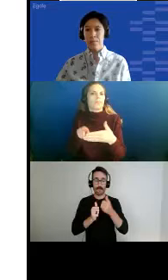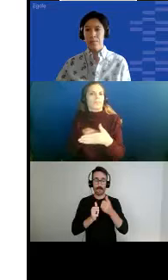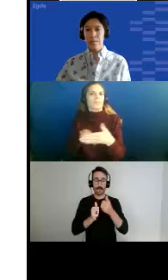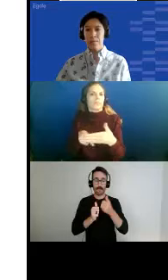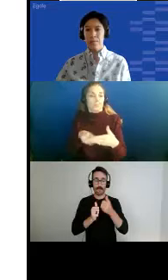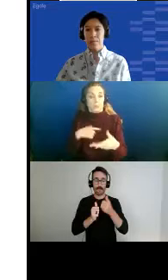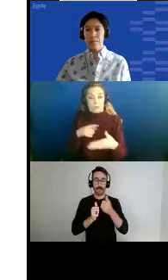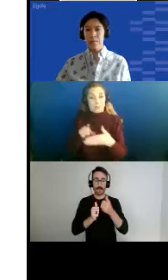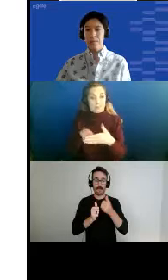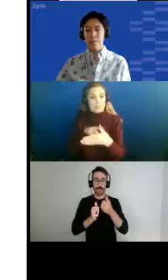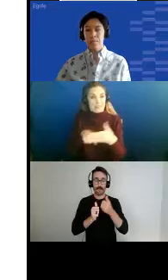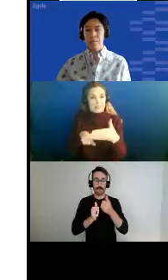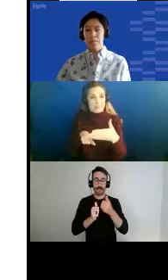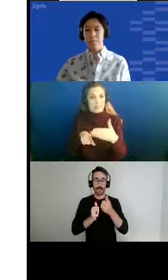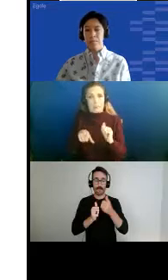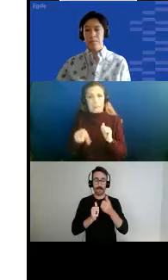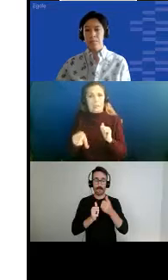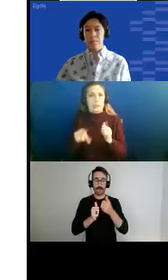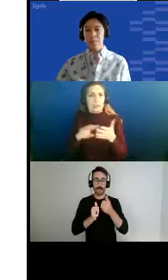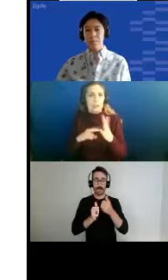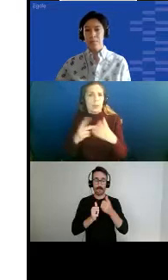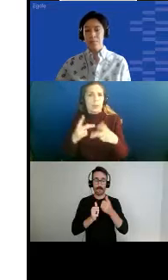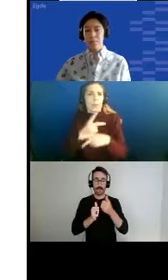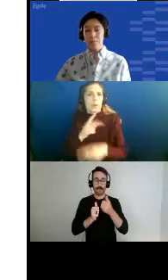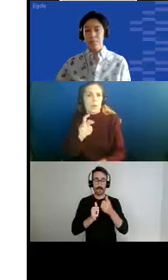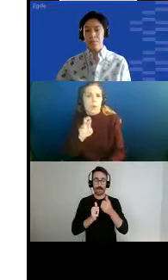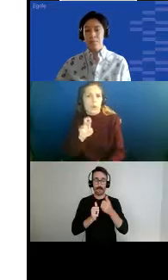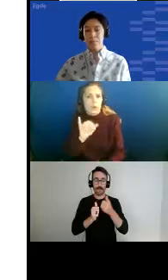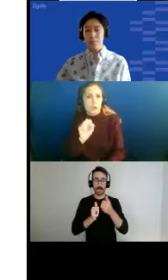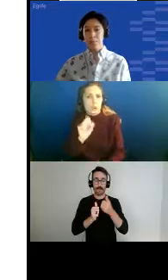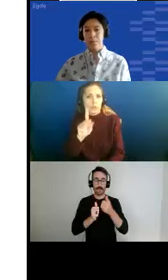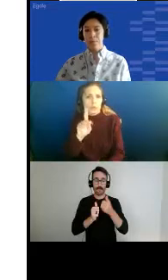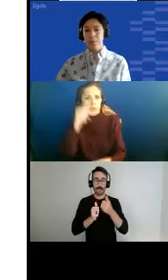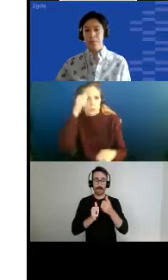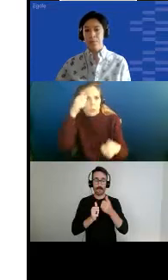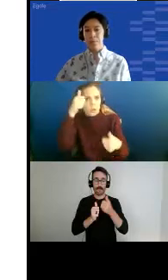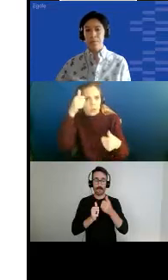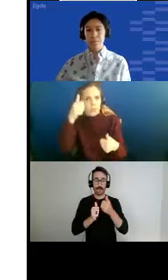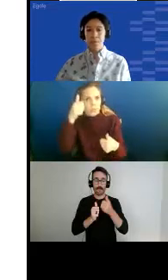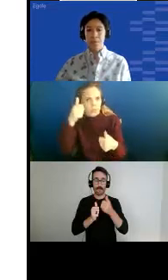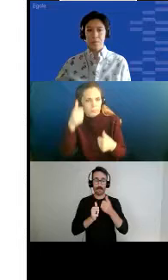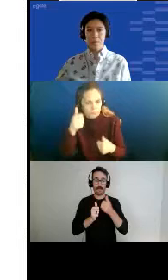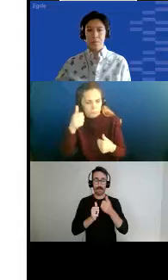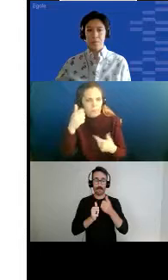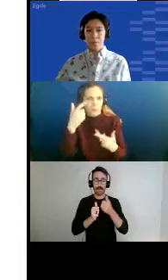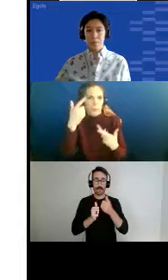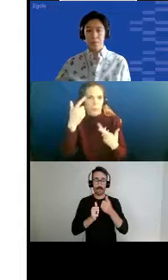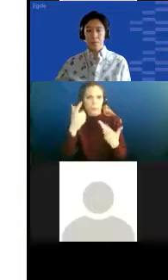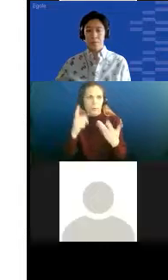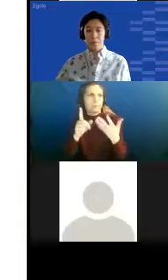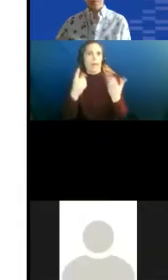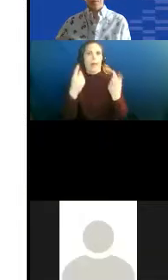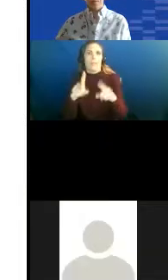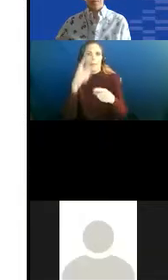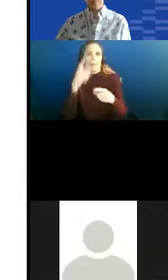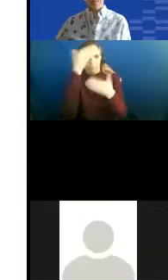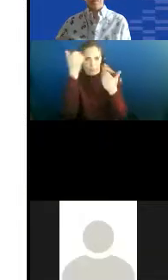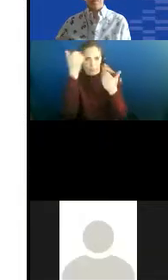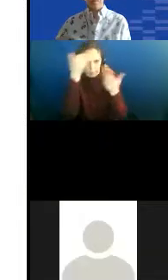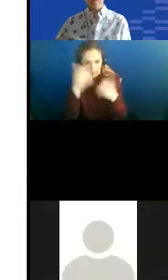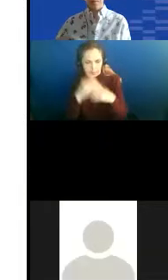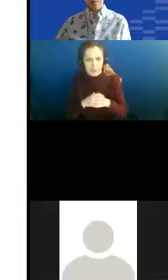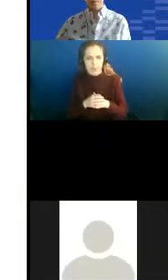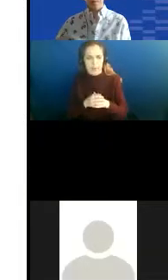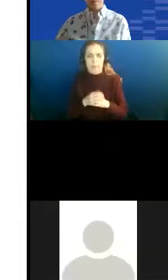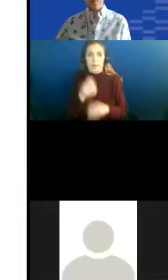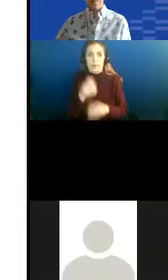of cognitive decline and/or developing dementia. However, the exact prevalence and risk of that is currently